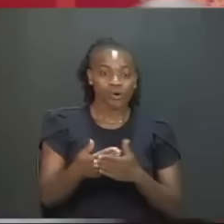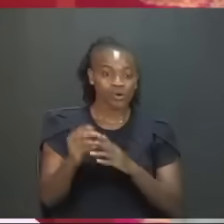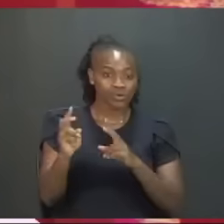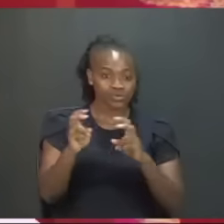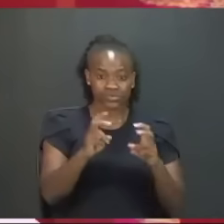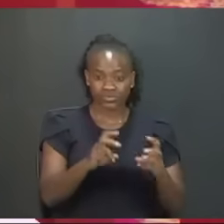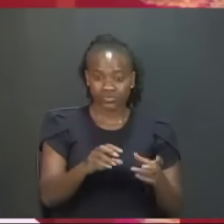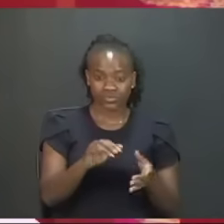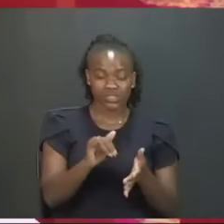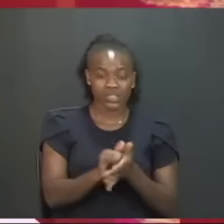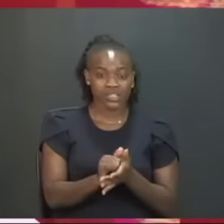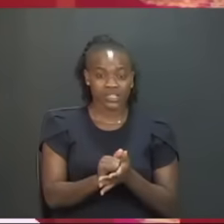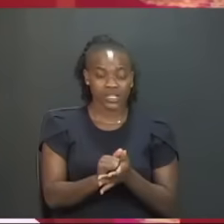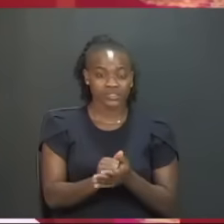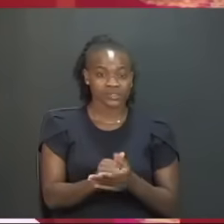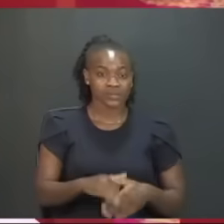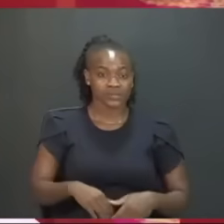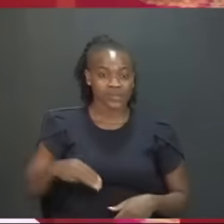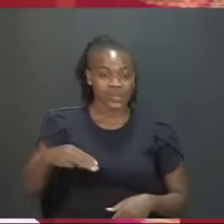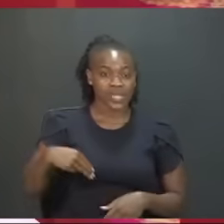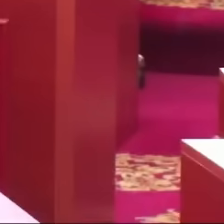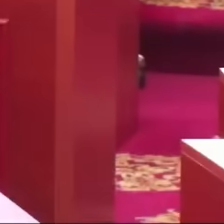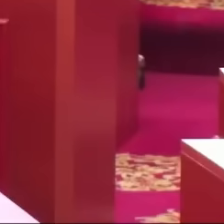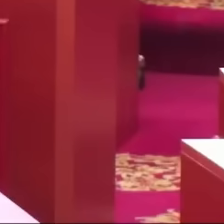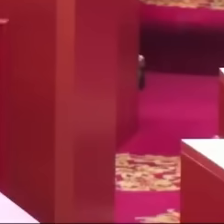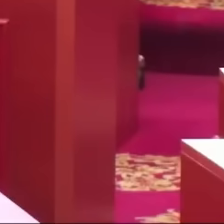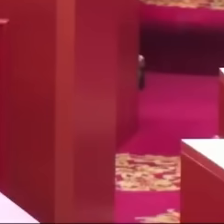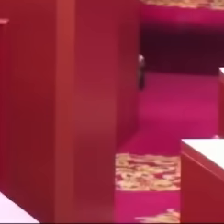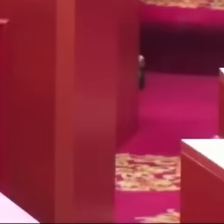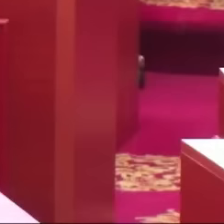raised by members.